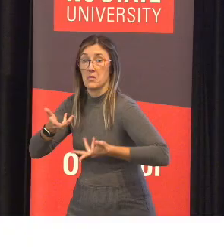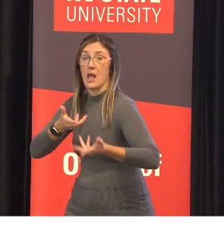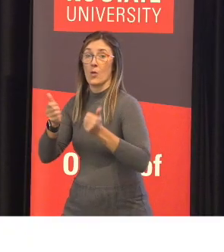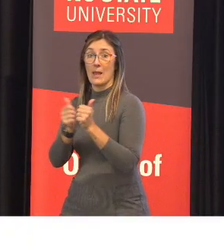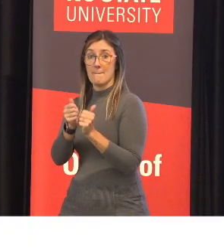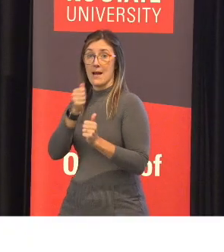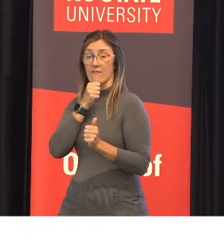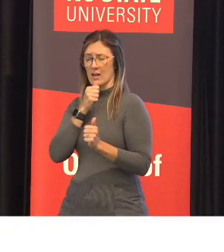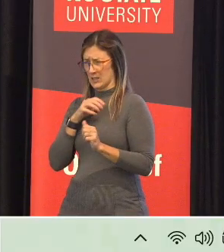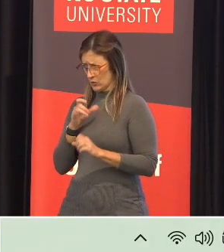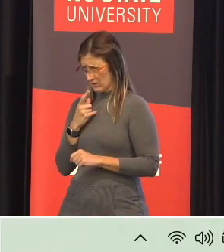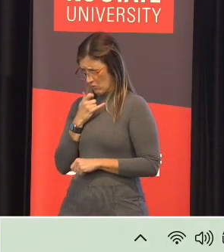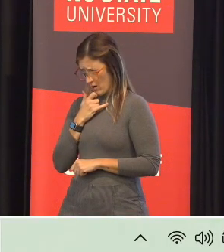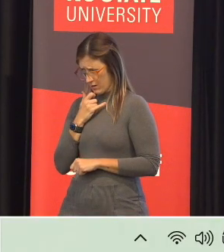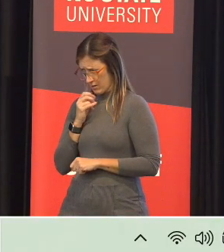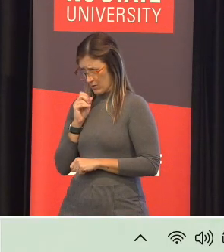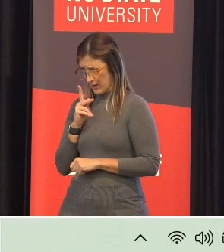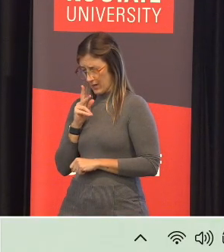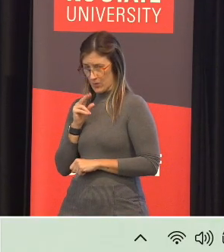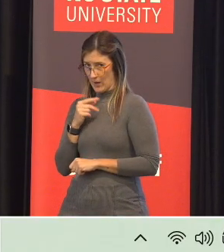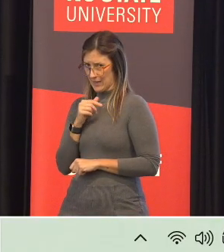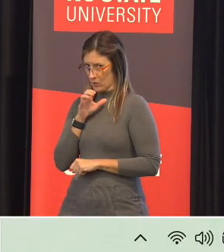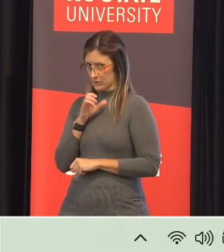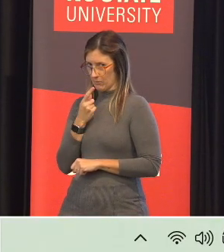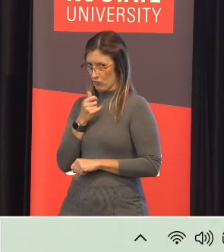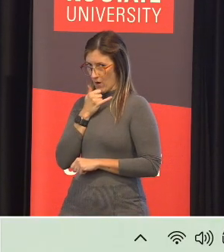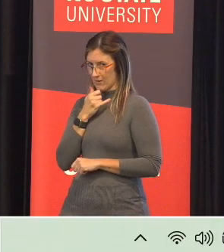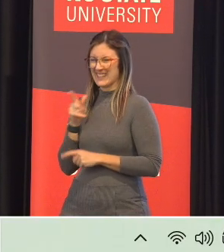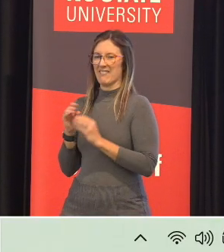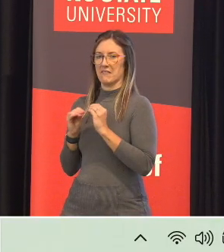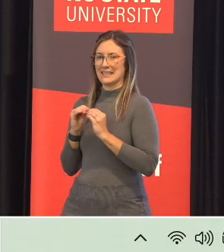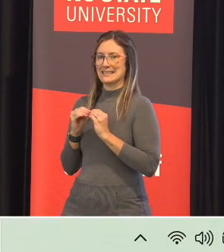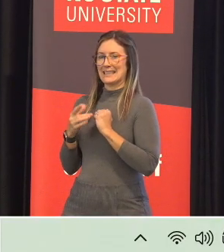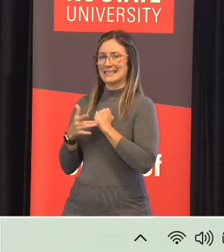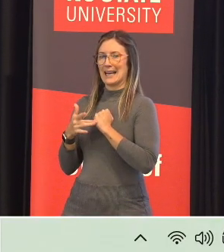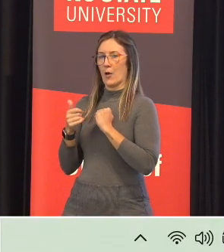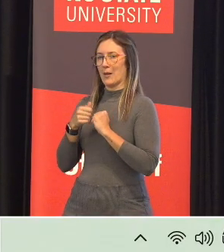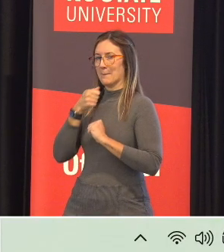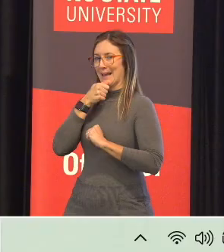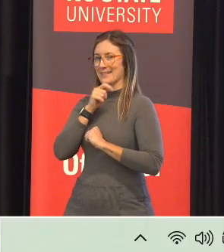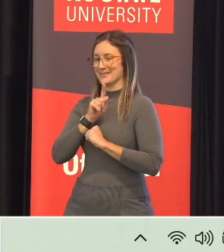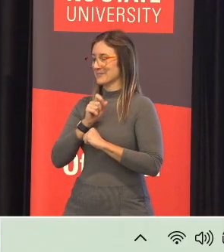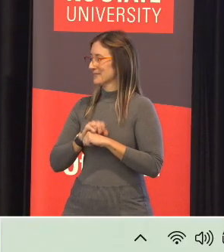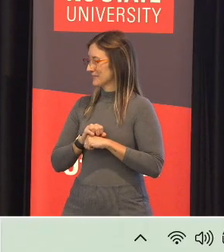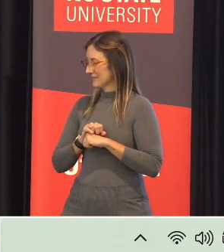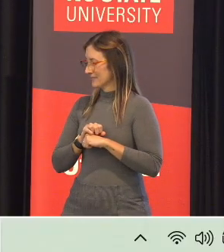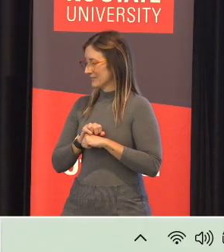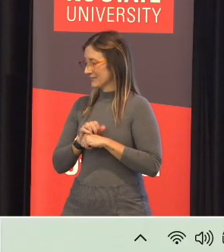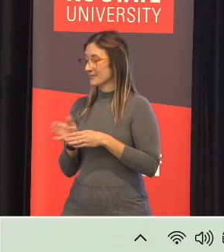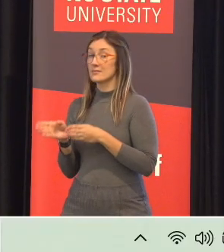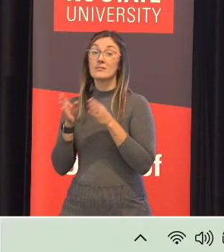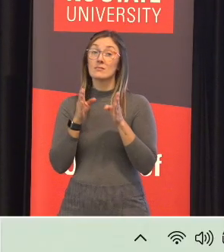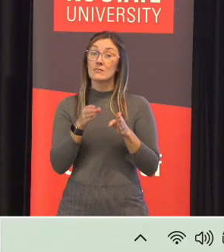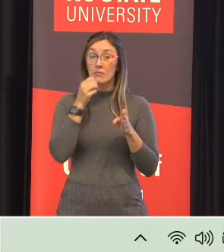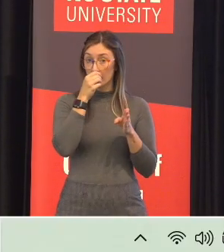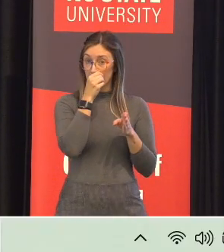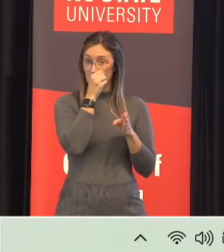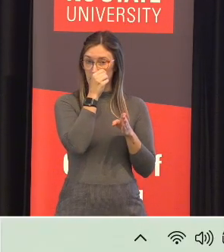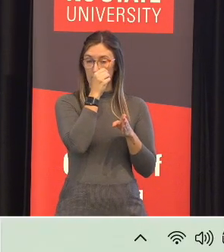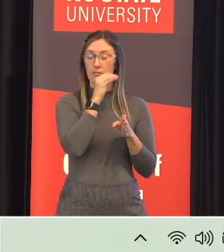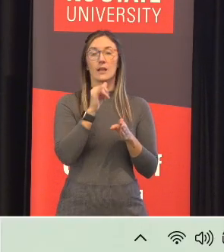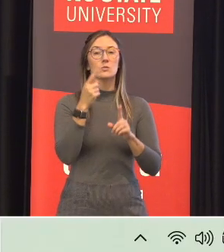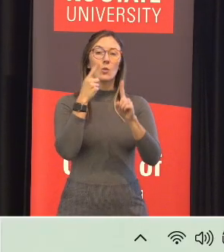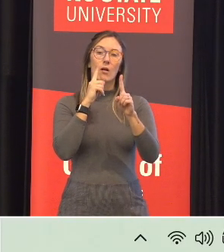Did I do something wrong? You didn't. Okay, I didn't do something wrong, guys. Isn't that what we want for all of our students and for all of